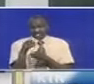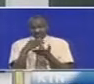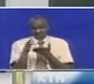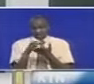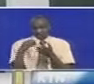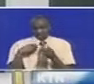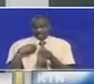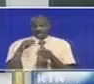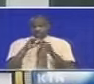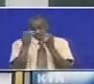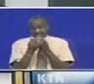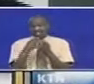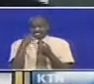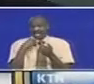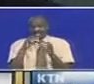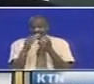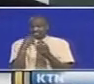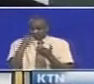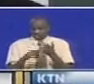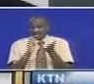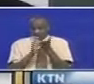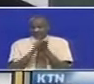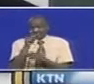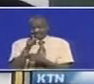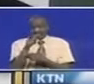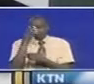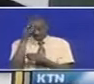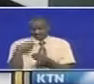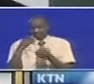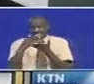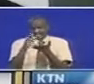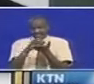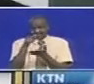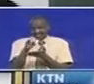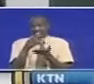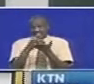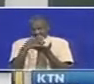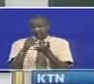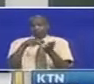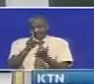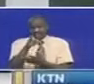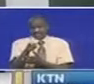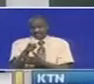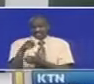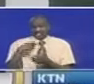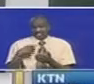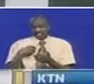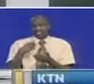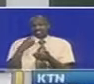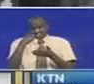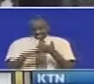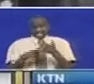Our auditors recommend that to us because the lease you pay or the rent you pay is